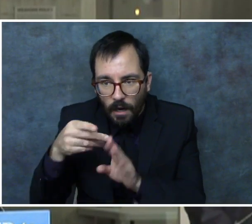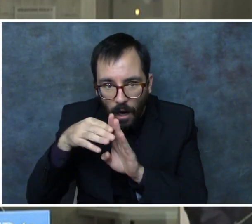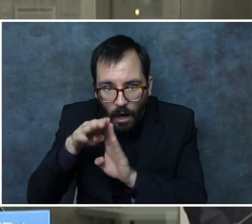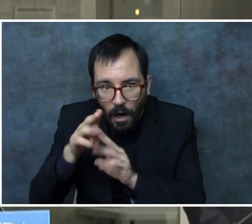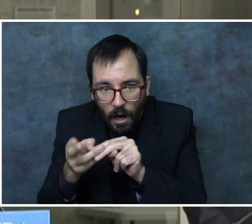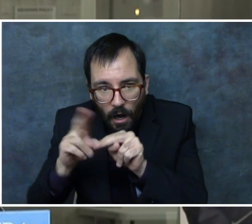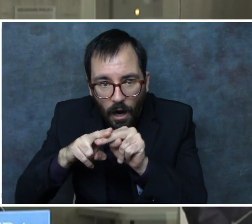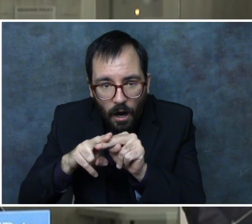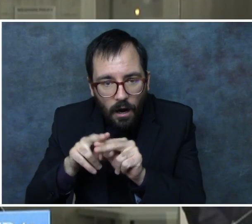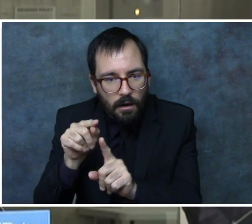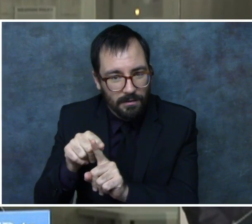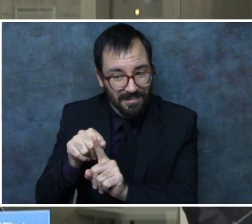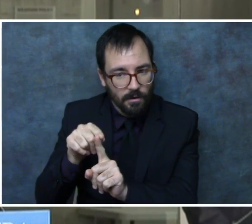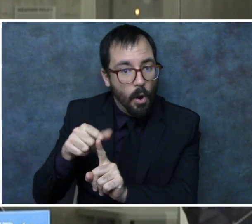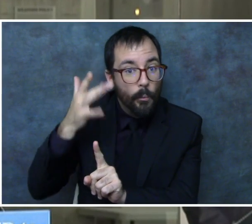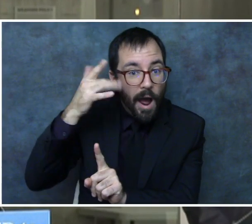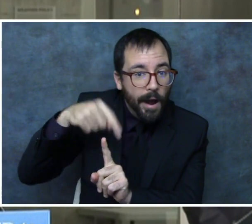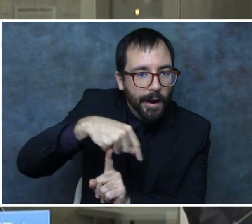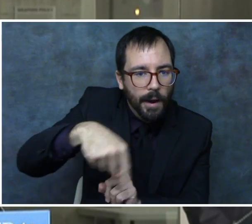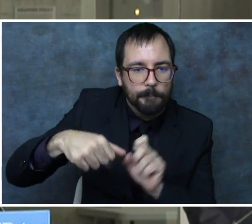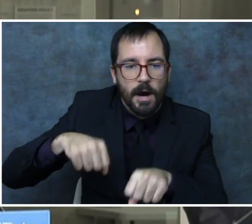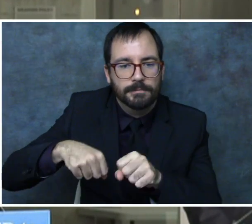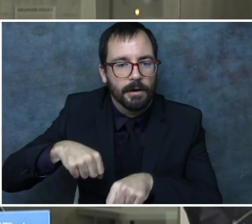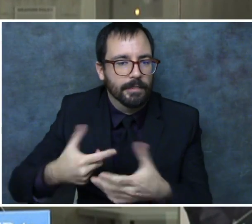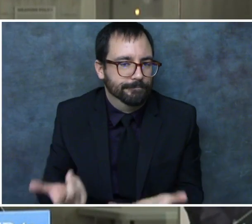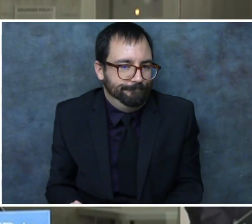informed and get you that answer at some point. But I don't have a number today.